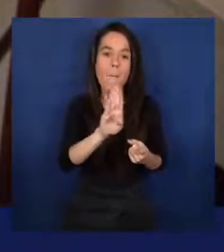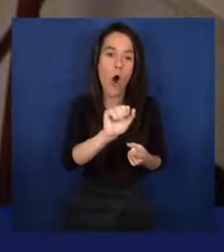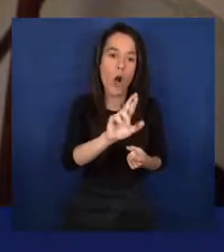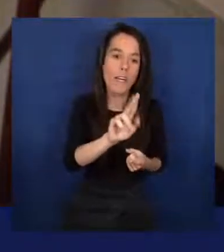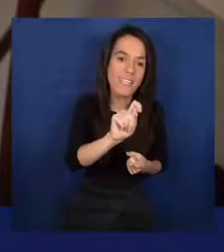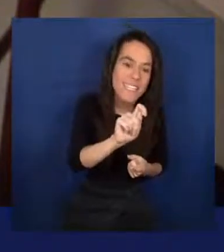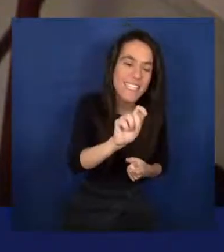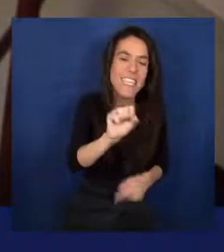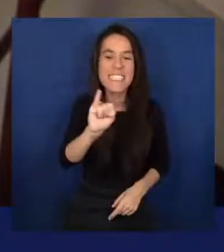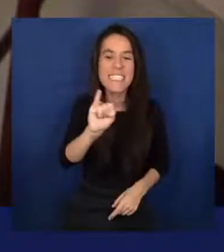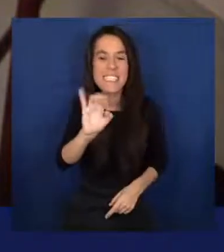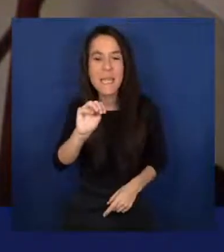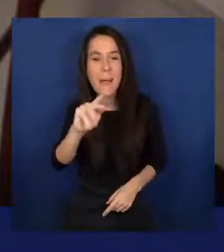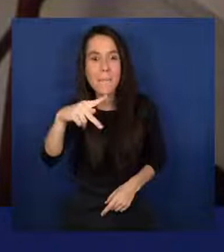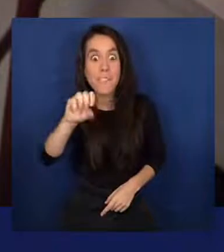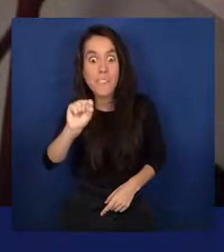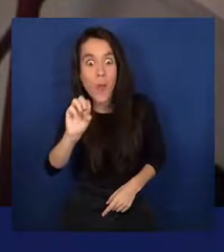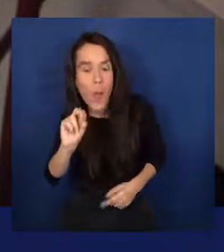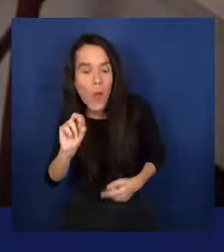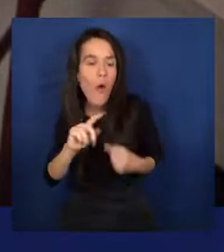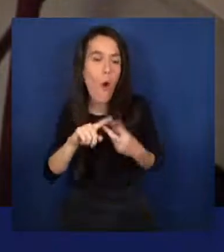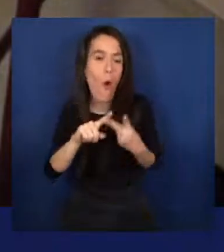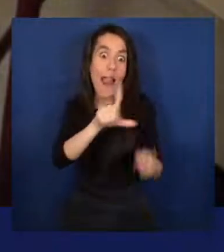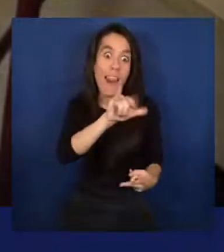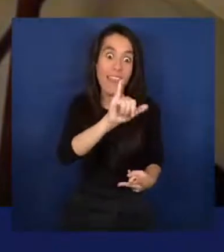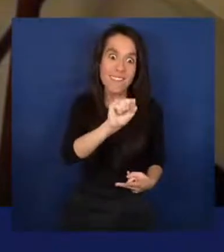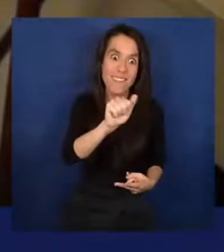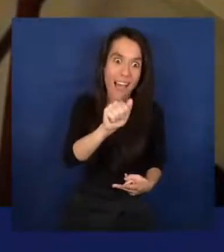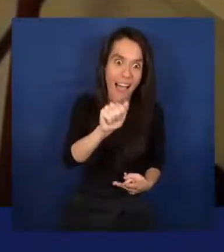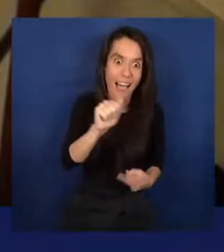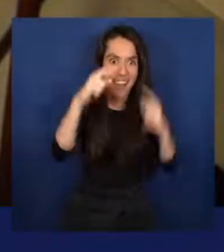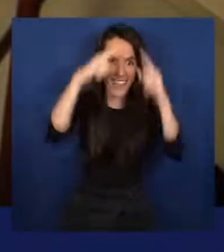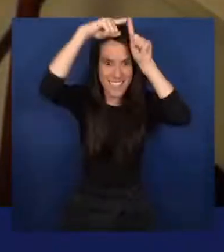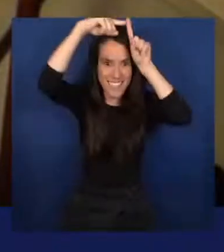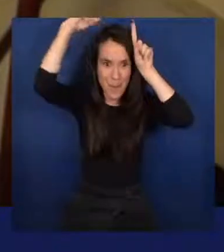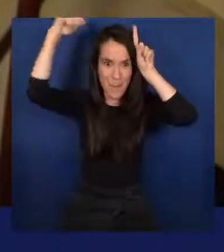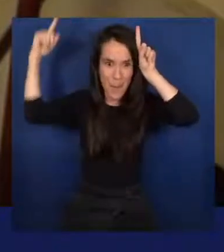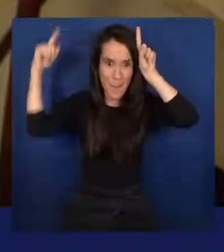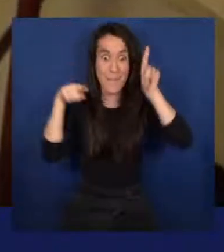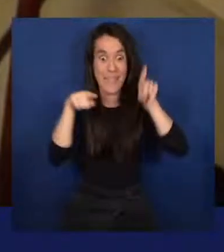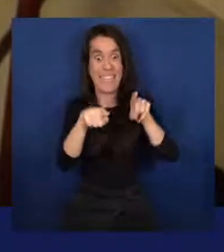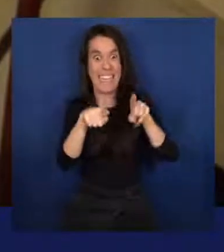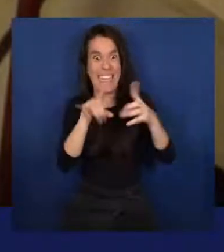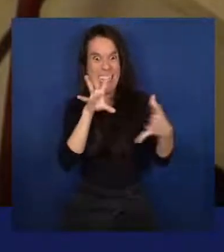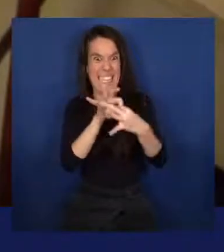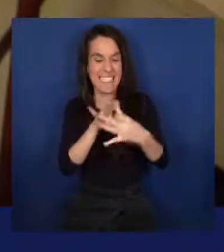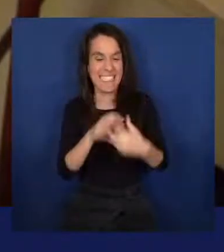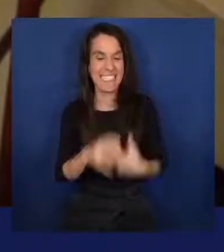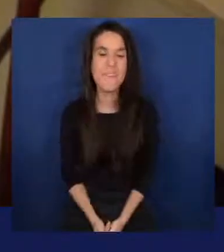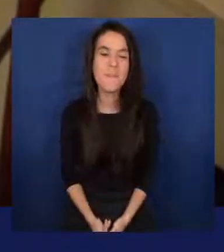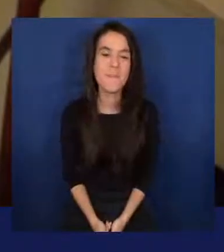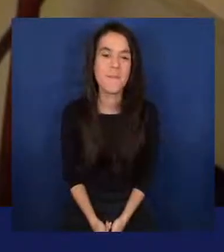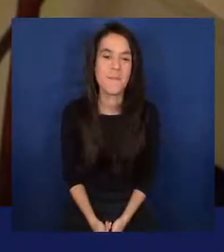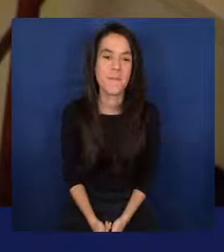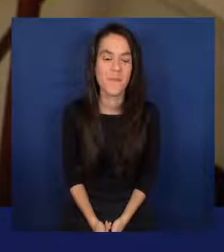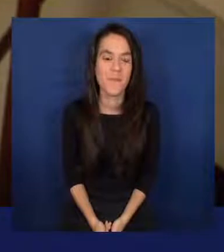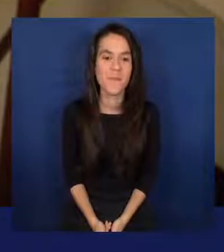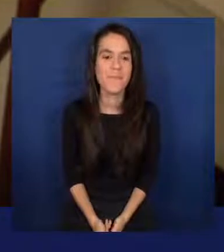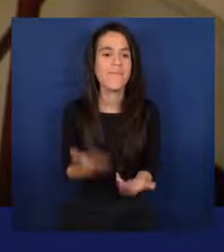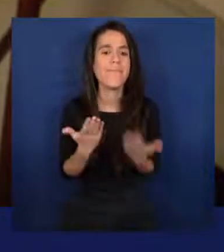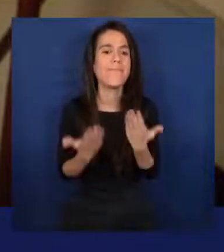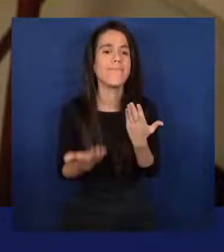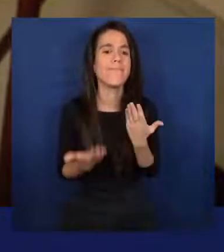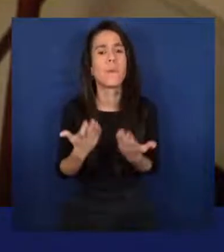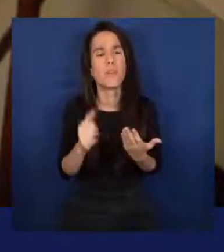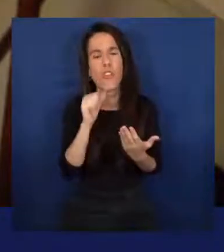come home with the right stuff. So, and yeah, if you don't want to make a very complex